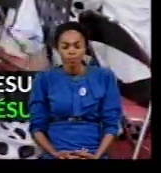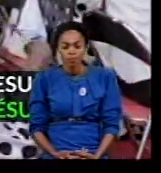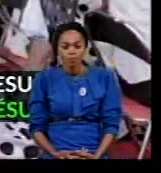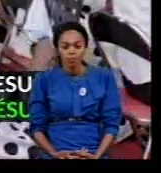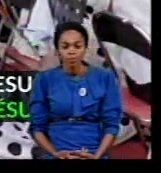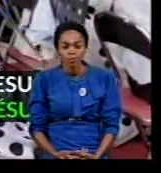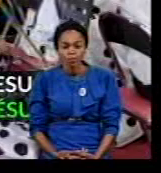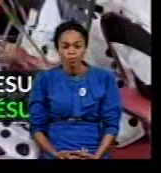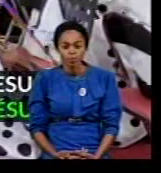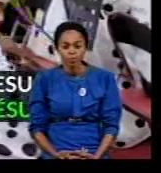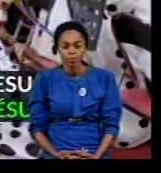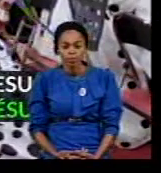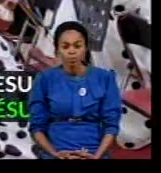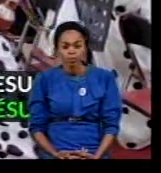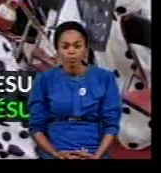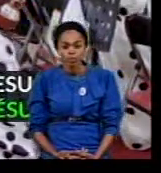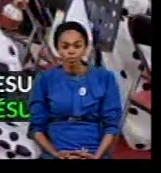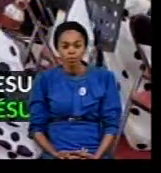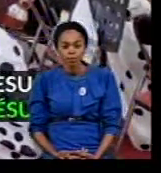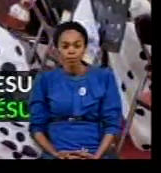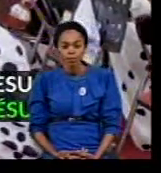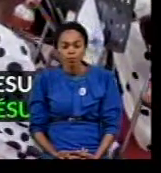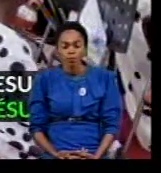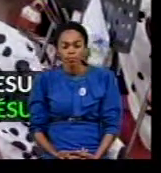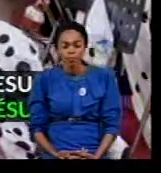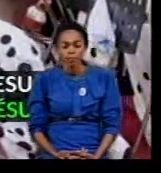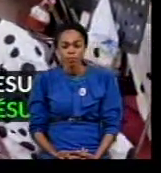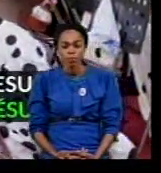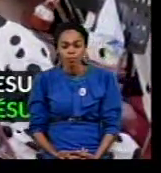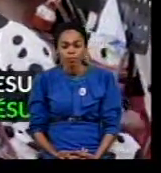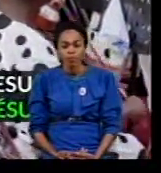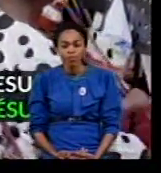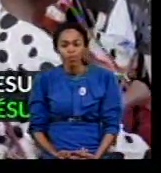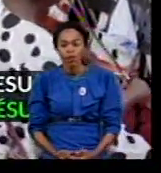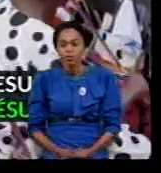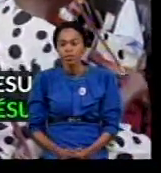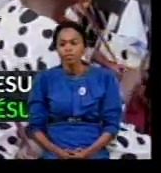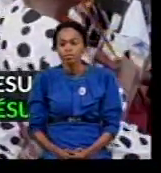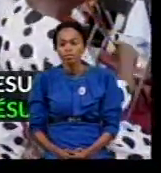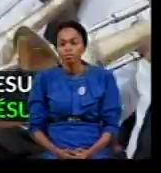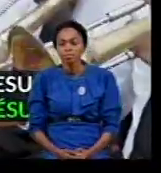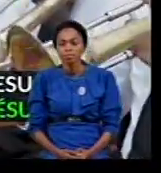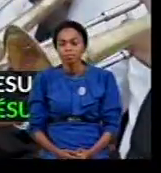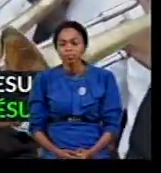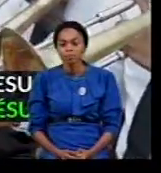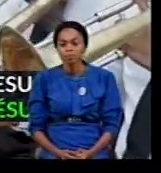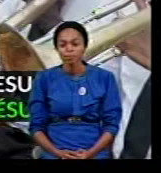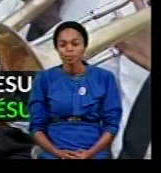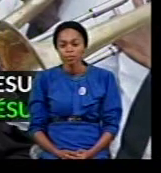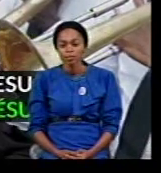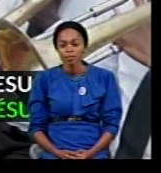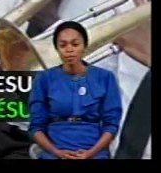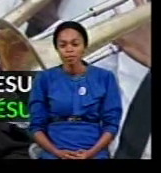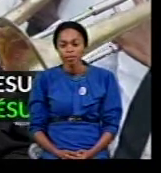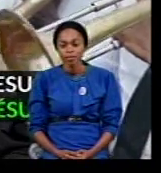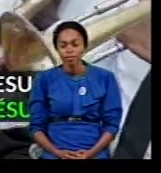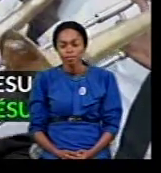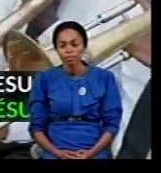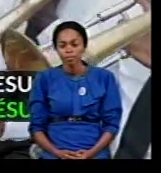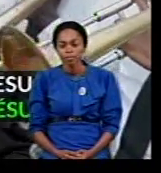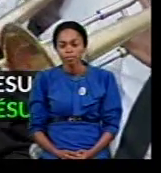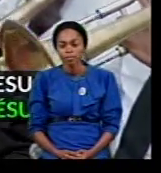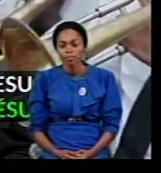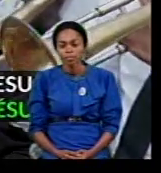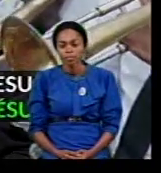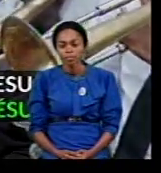then shall I know. If this happens, then shall I know. What the angel said to me is not enough, but let this happen, then shall I know.